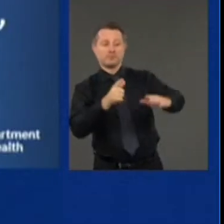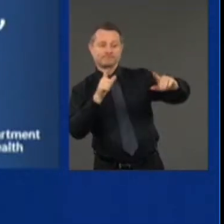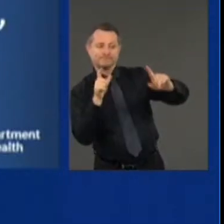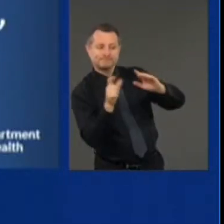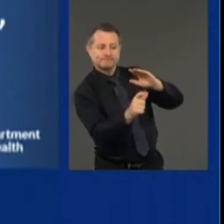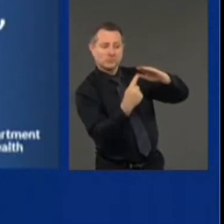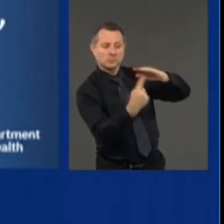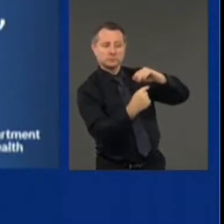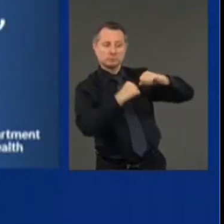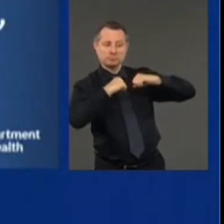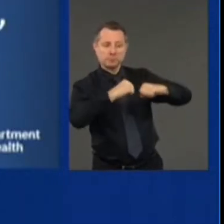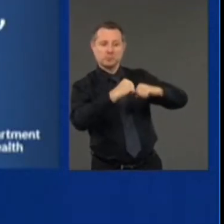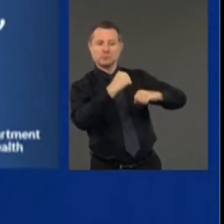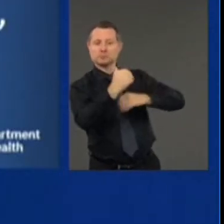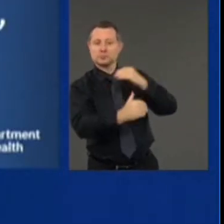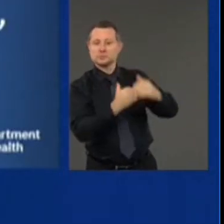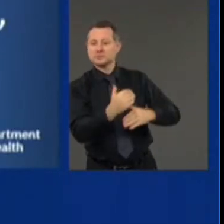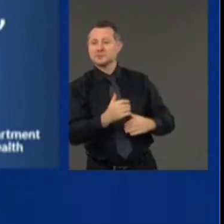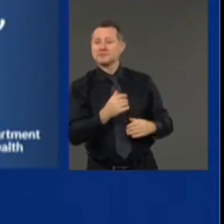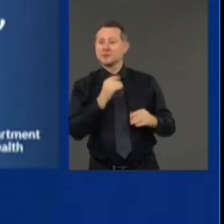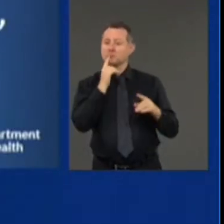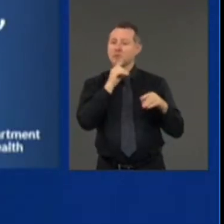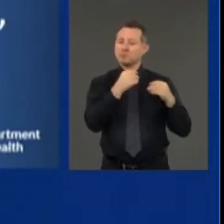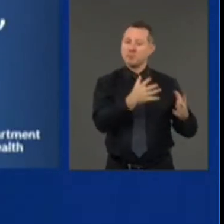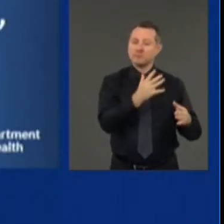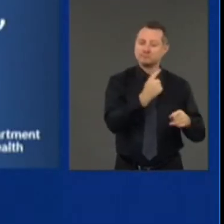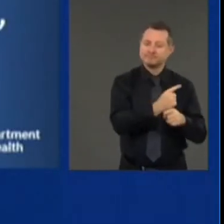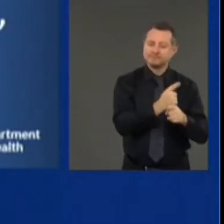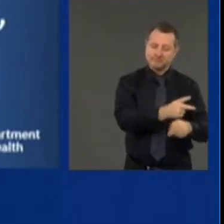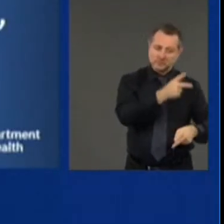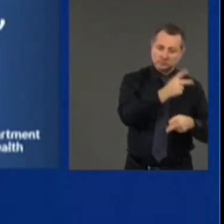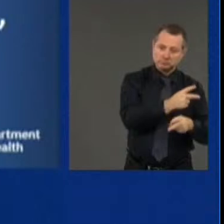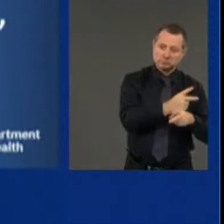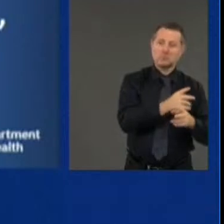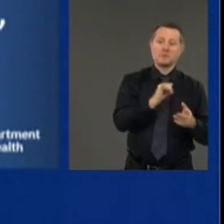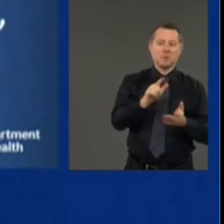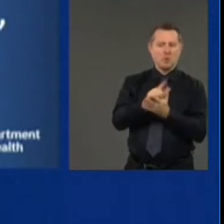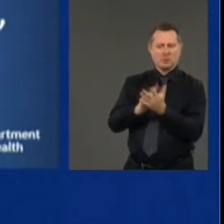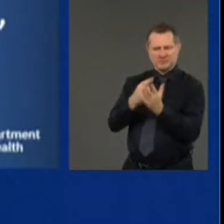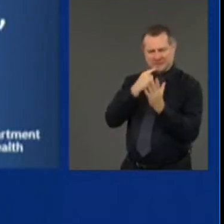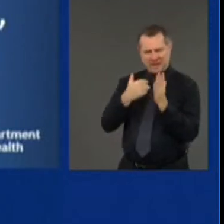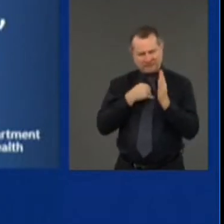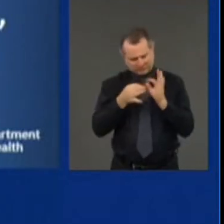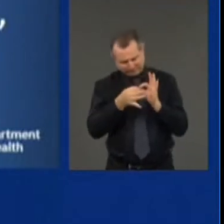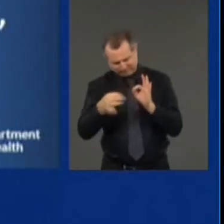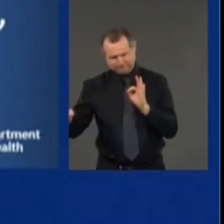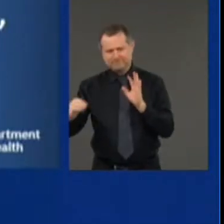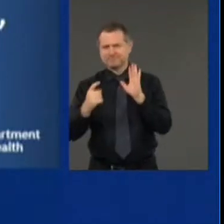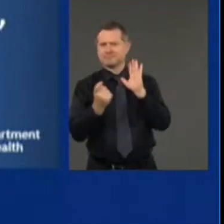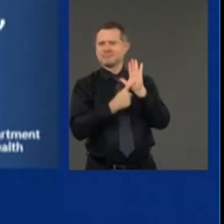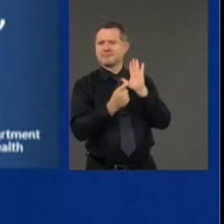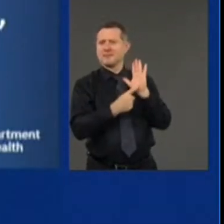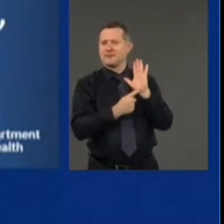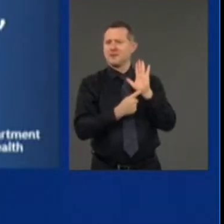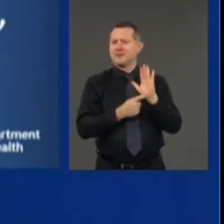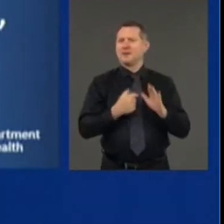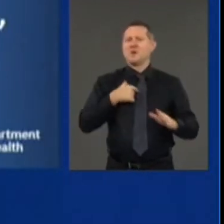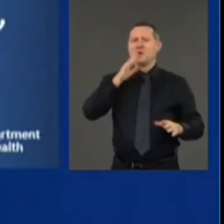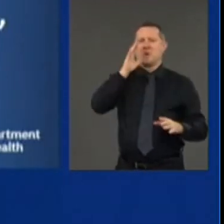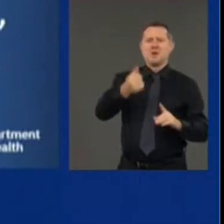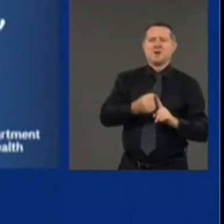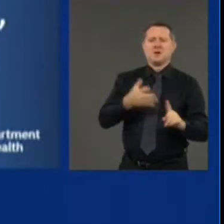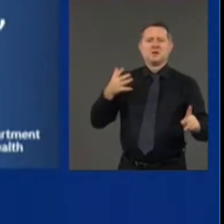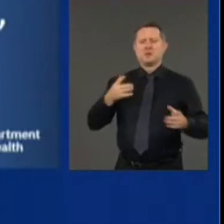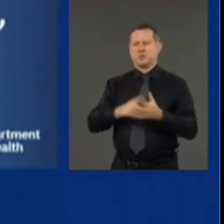procedures and provide adequate care, end quote. So let me see if I can explain this in a personal